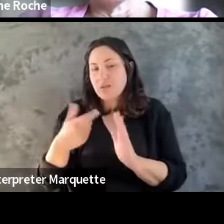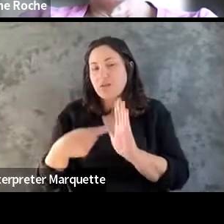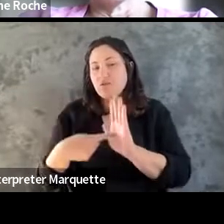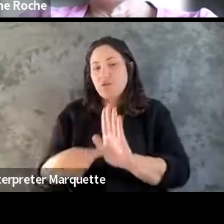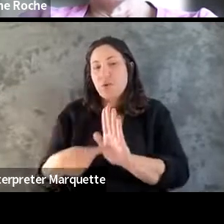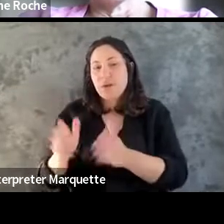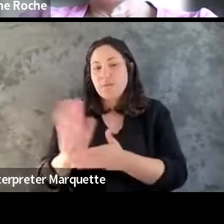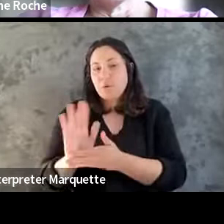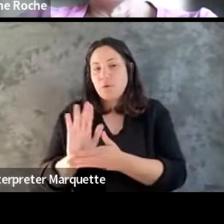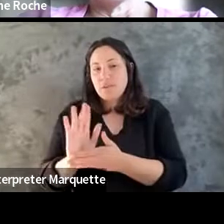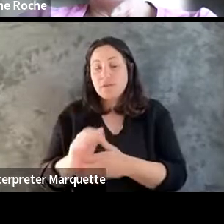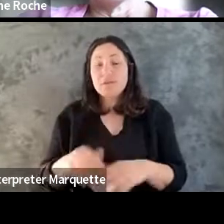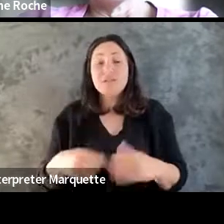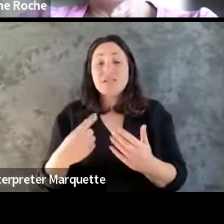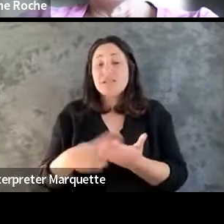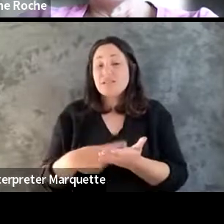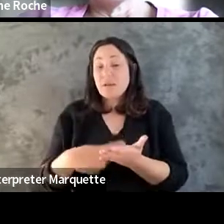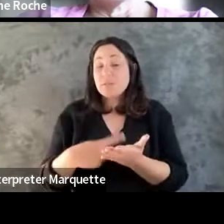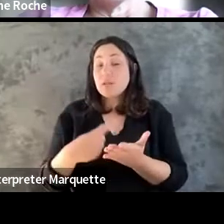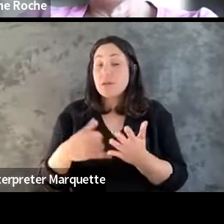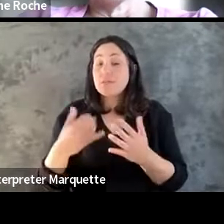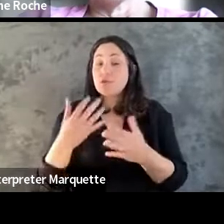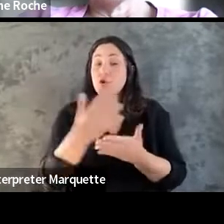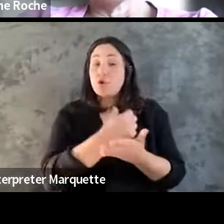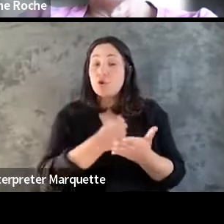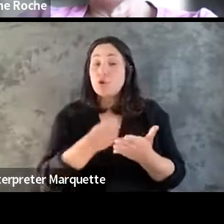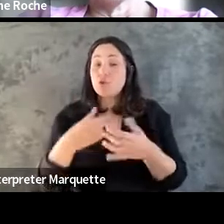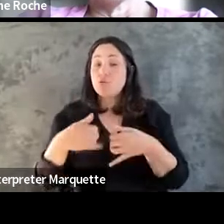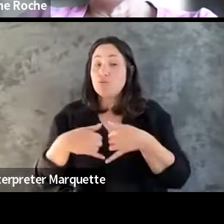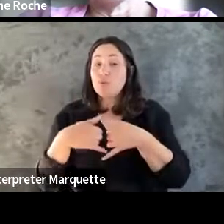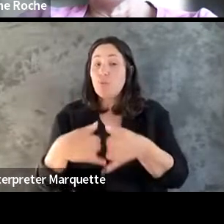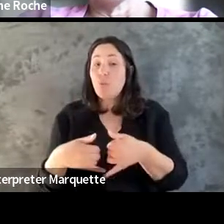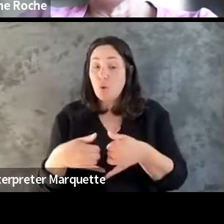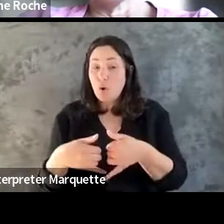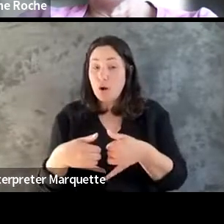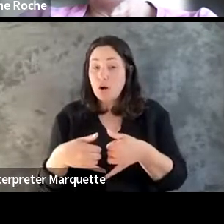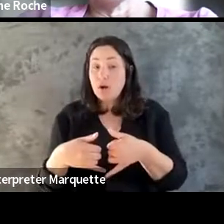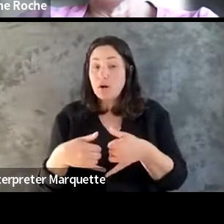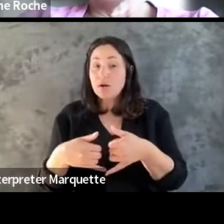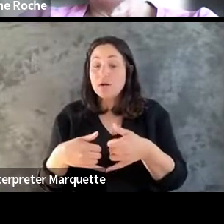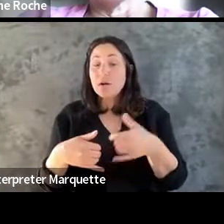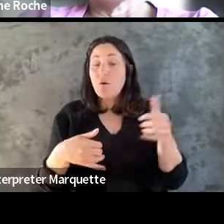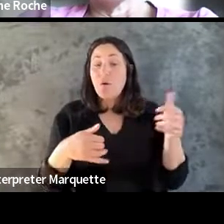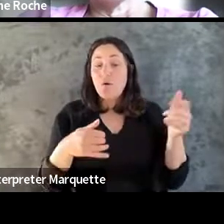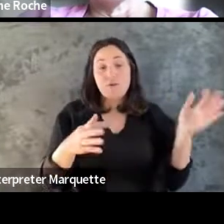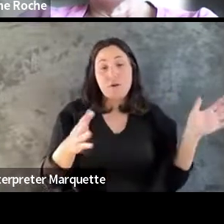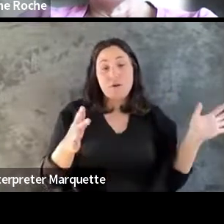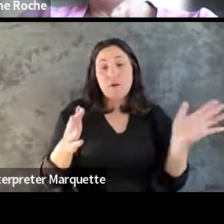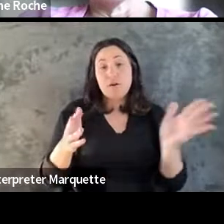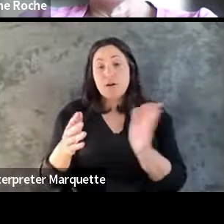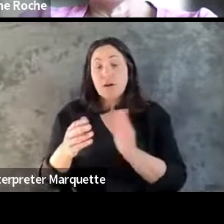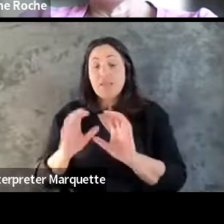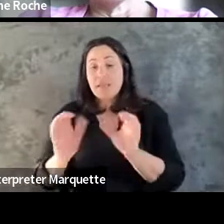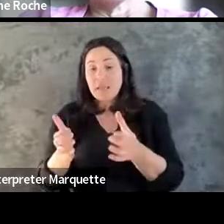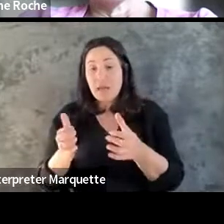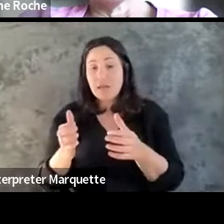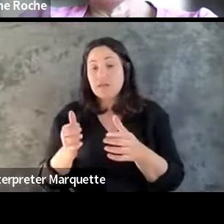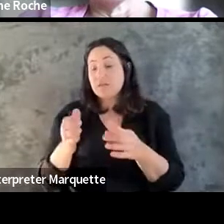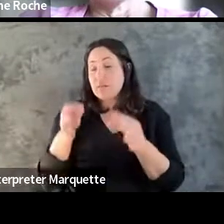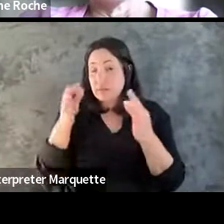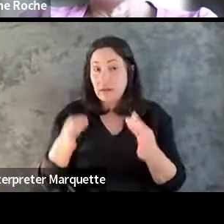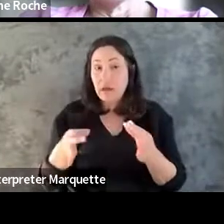are definitely times where there is an earned reward over a period of time where a class decides and picks an